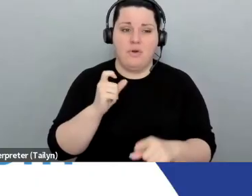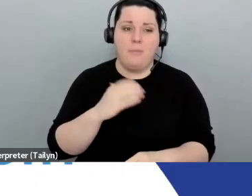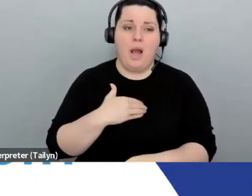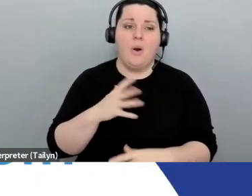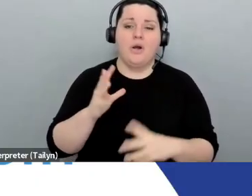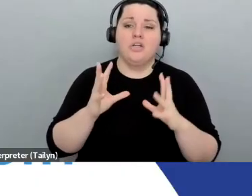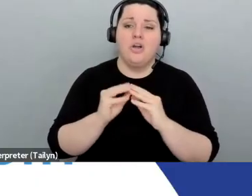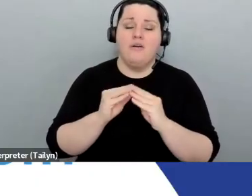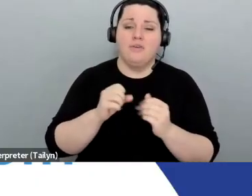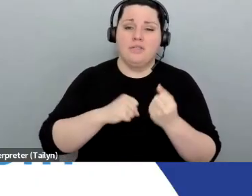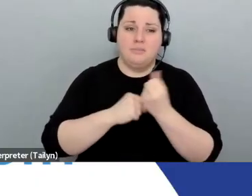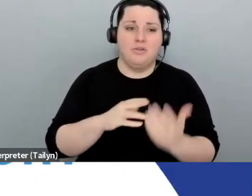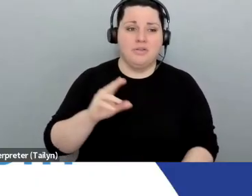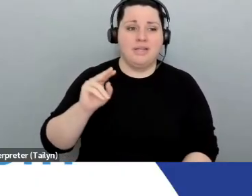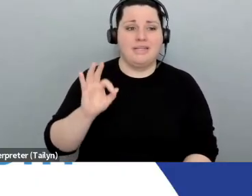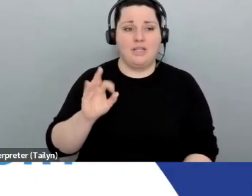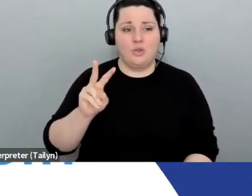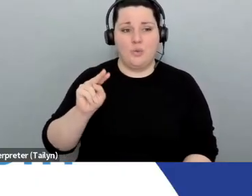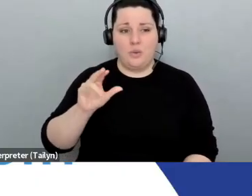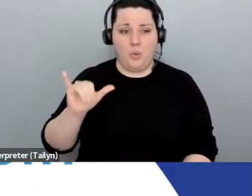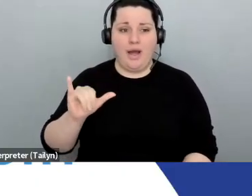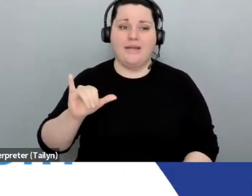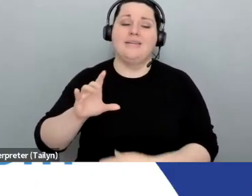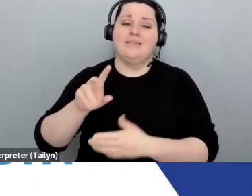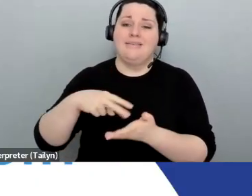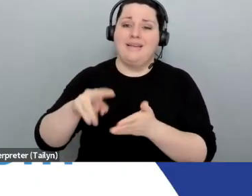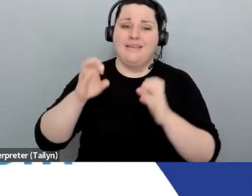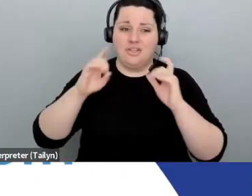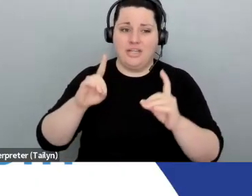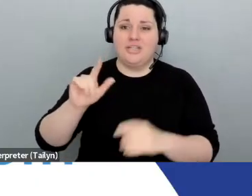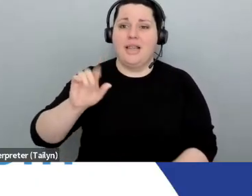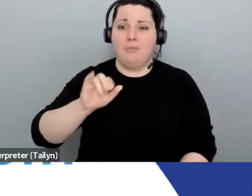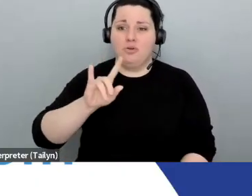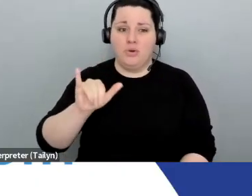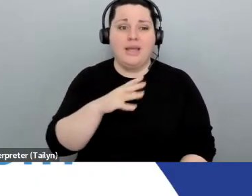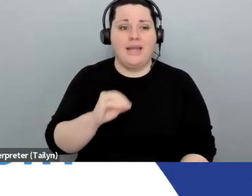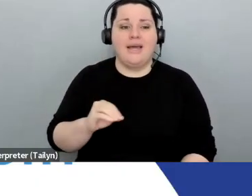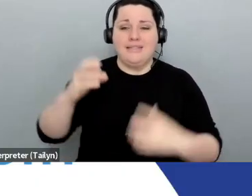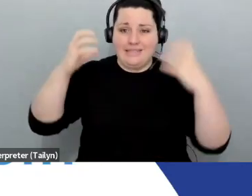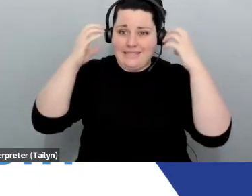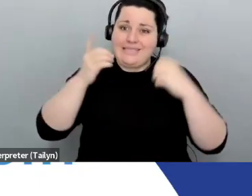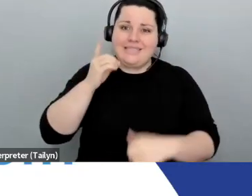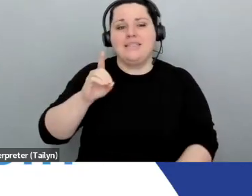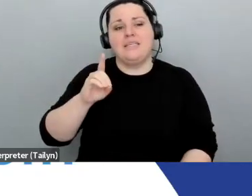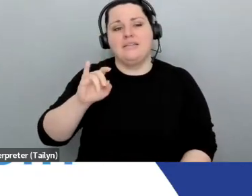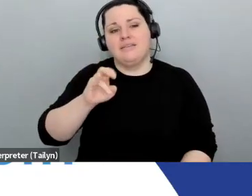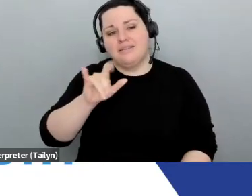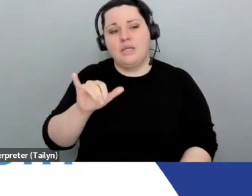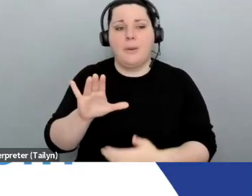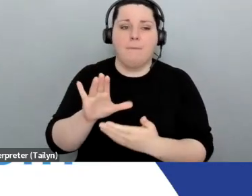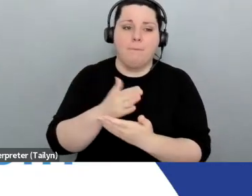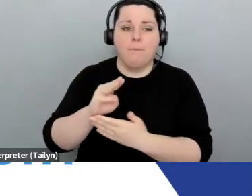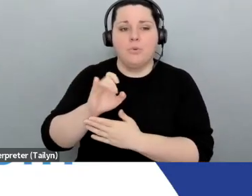conference sponsors, 92NY, Dance Education Laboratory, as well as Disney's Musical in Schools. If